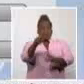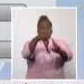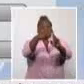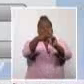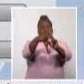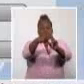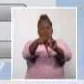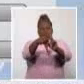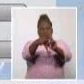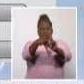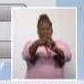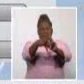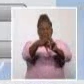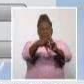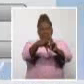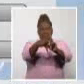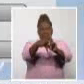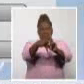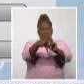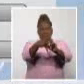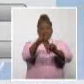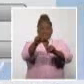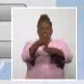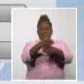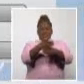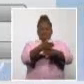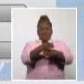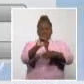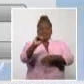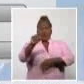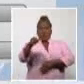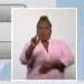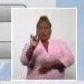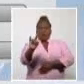In this way, the country has already accumulated a total of